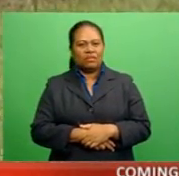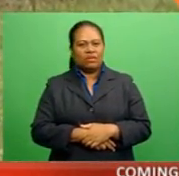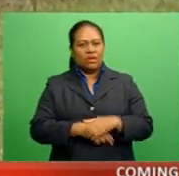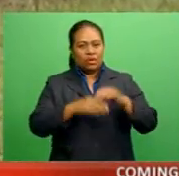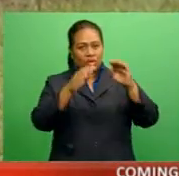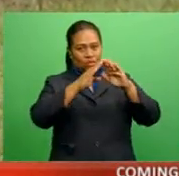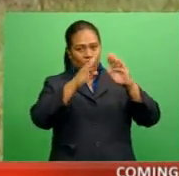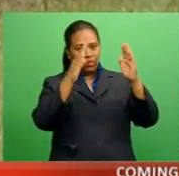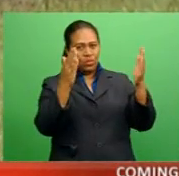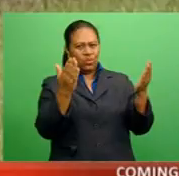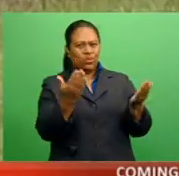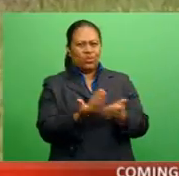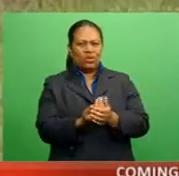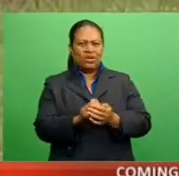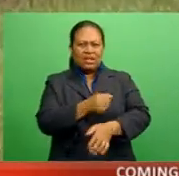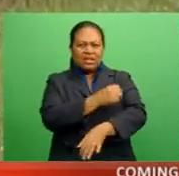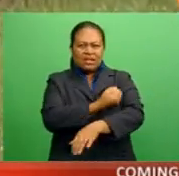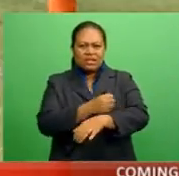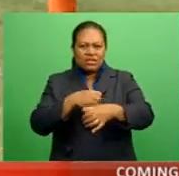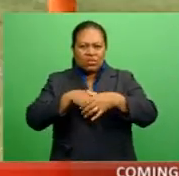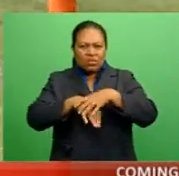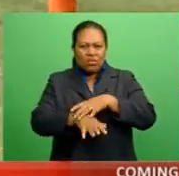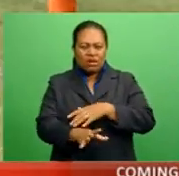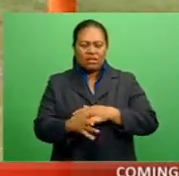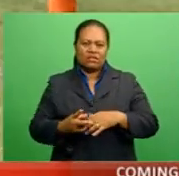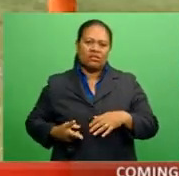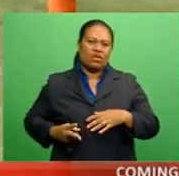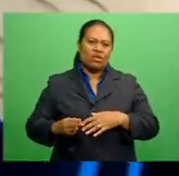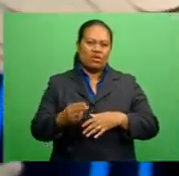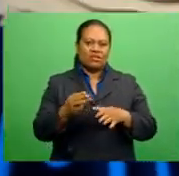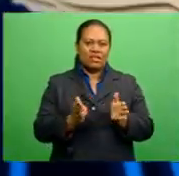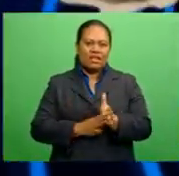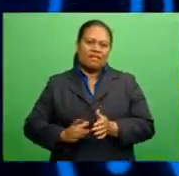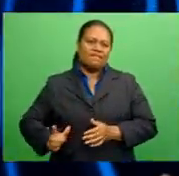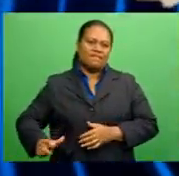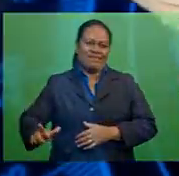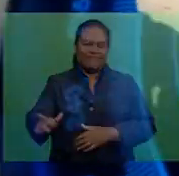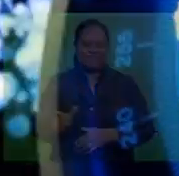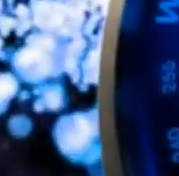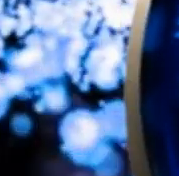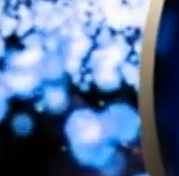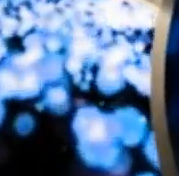And World Seagrass Day marked in Maduata. Stay with us.